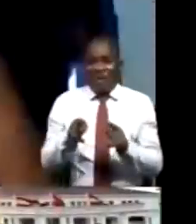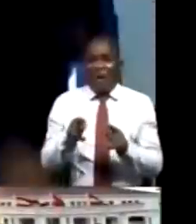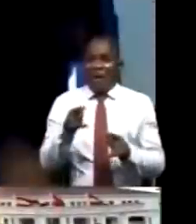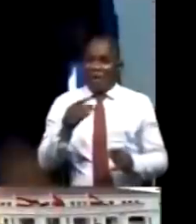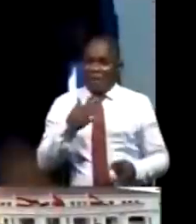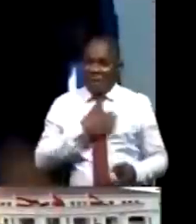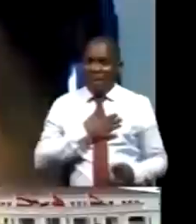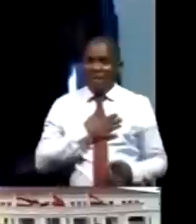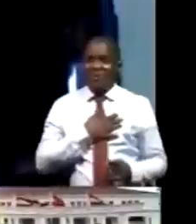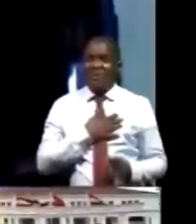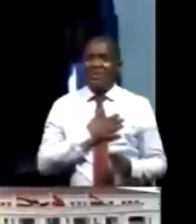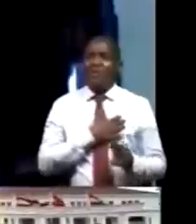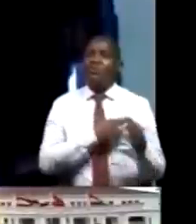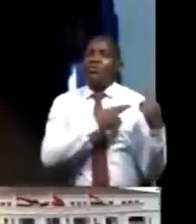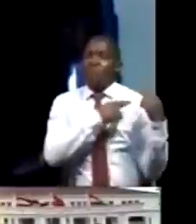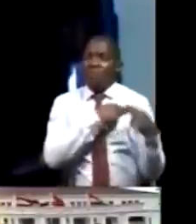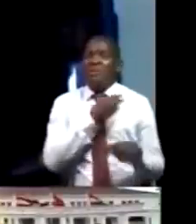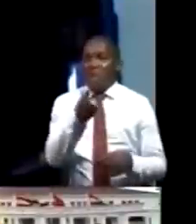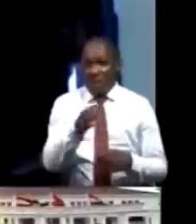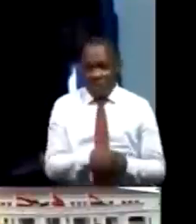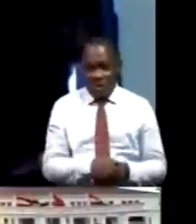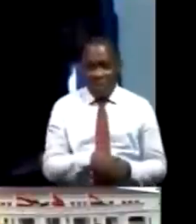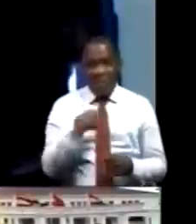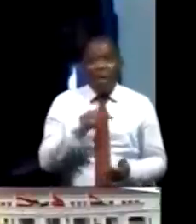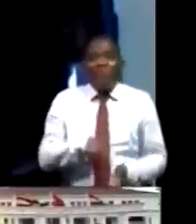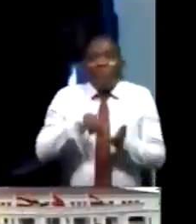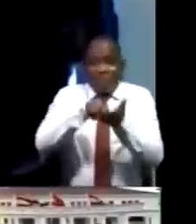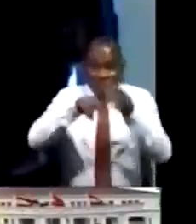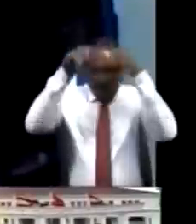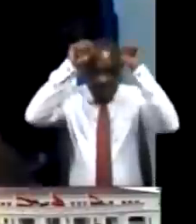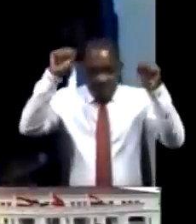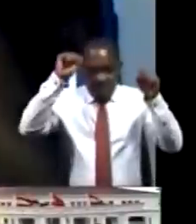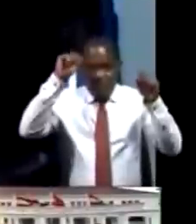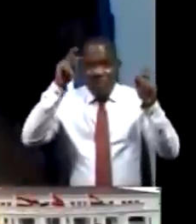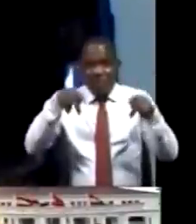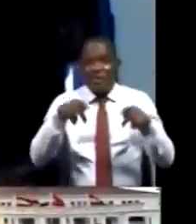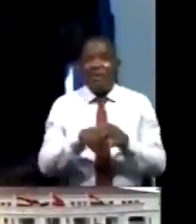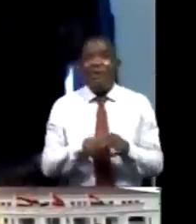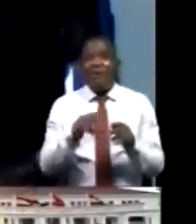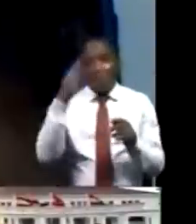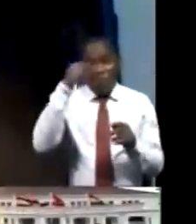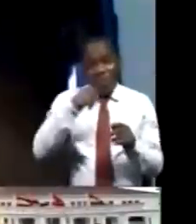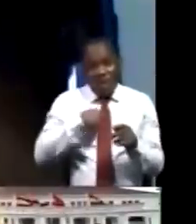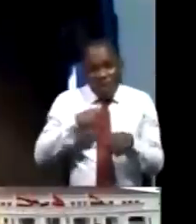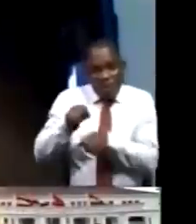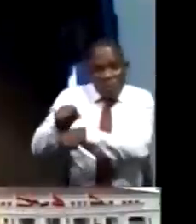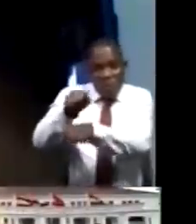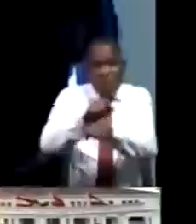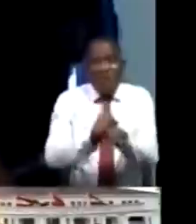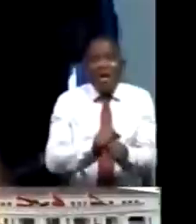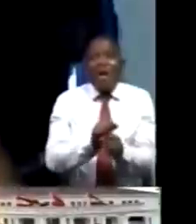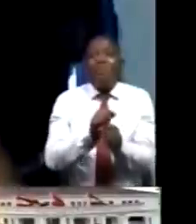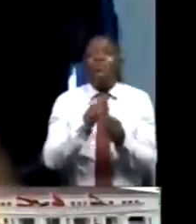me being a representative of a presidential candidate. And in order to do my work